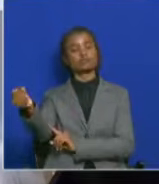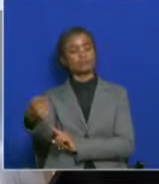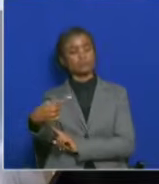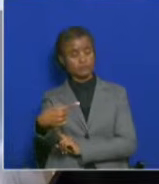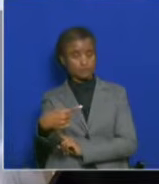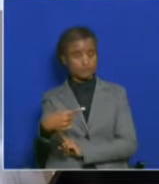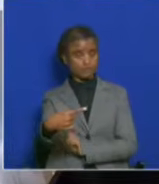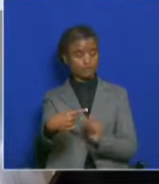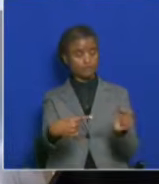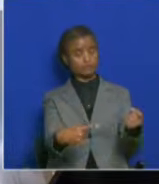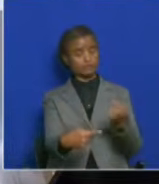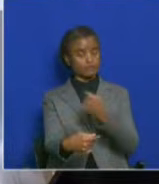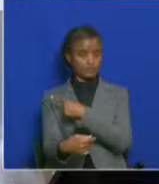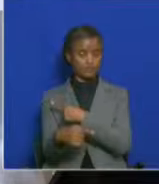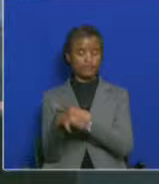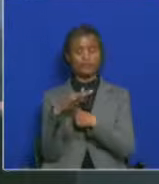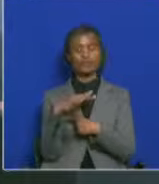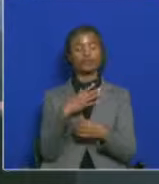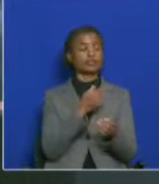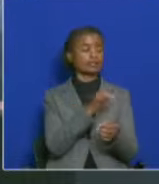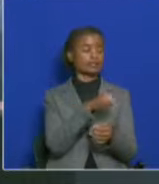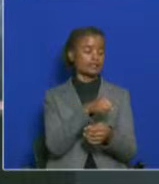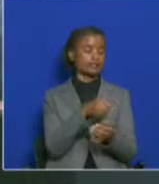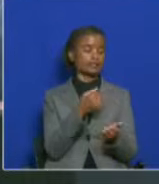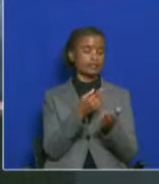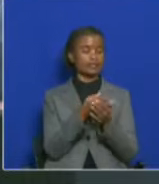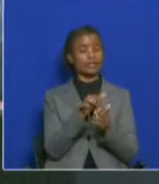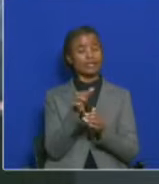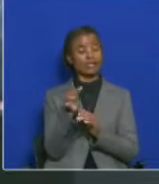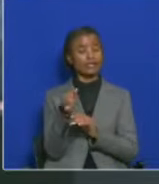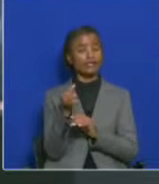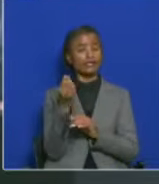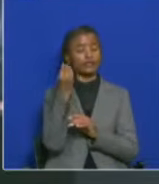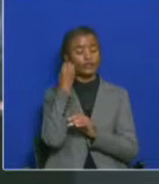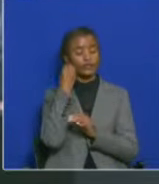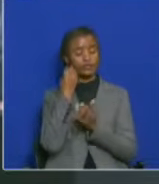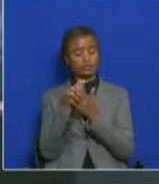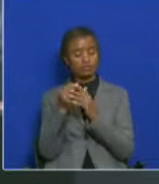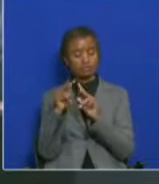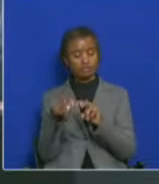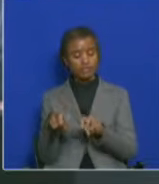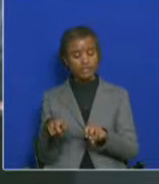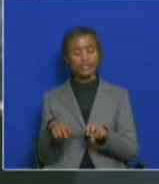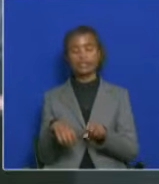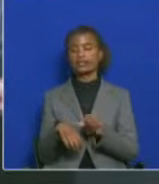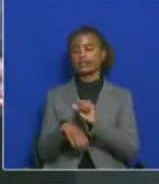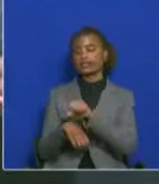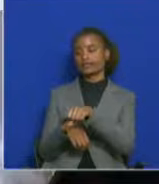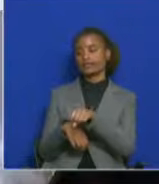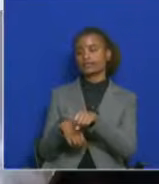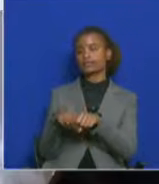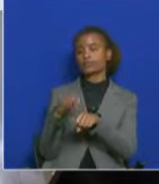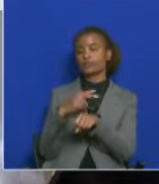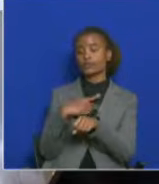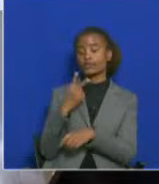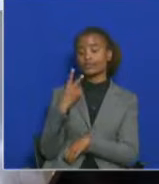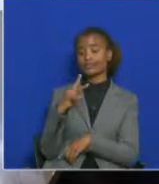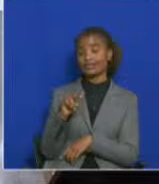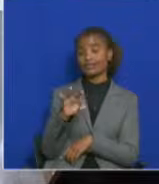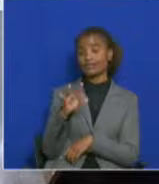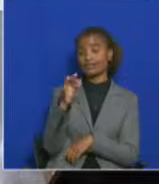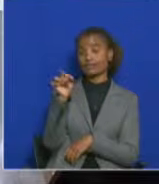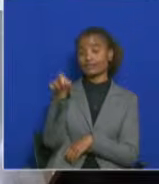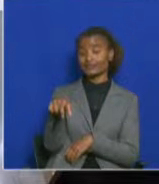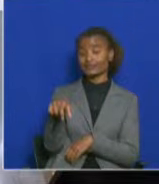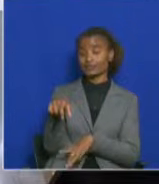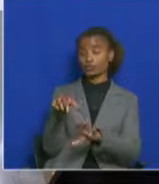was forwarded. But Yeah, what it seems it does is seem like it's communication involving a third party. a third party. We